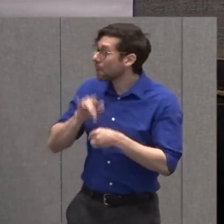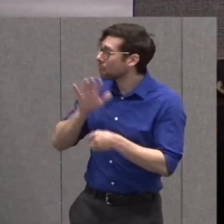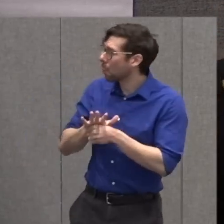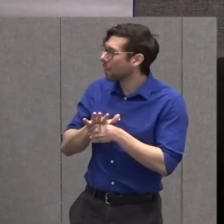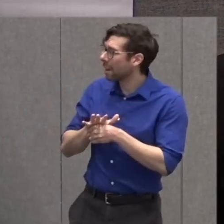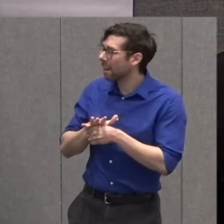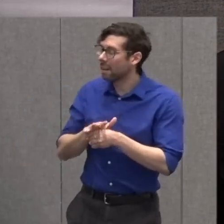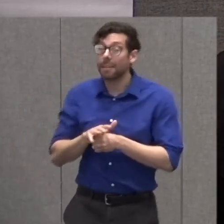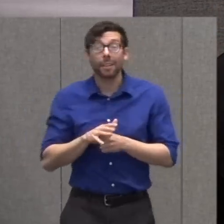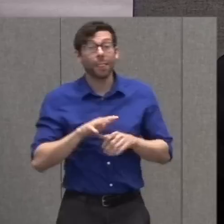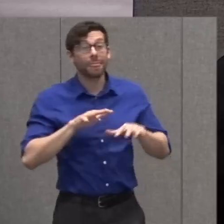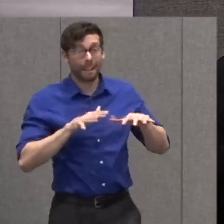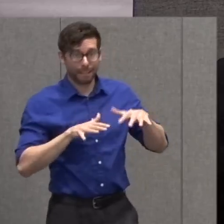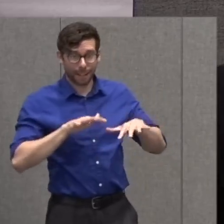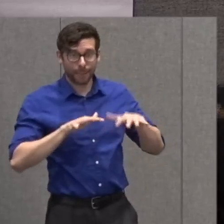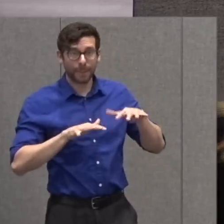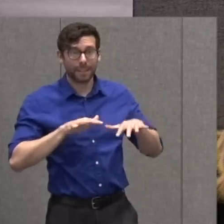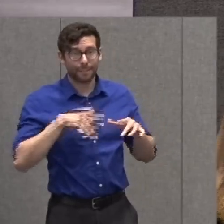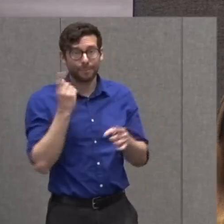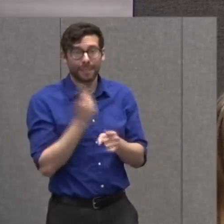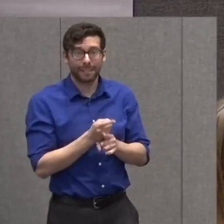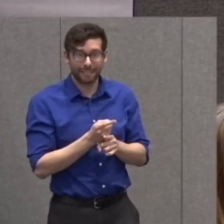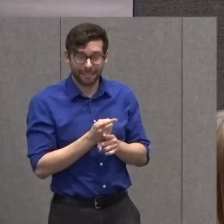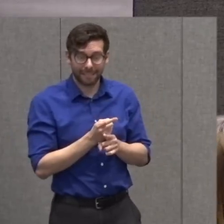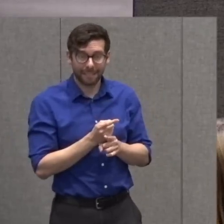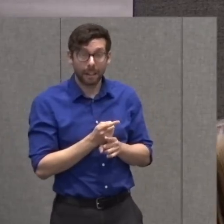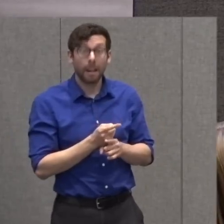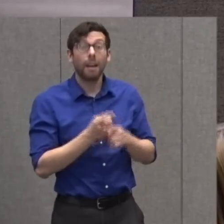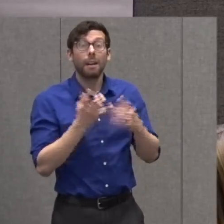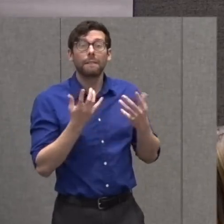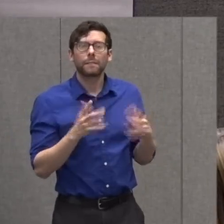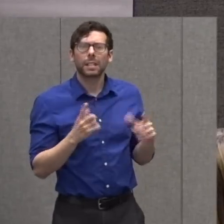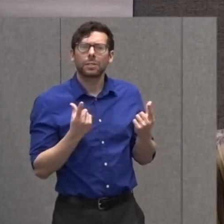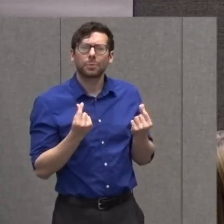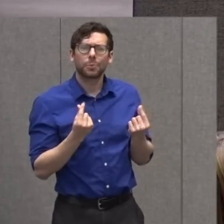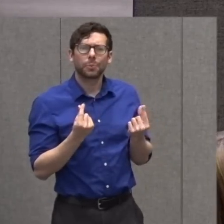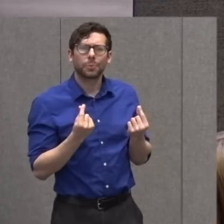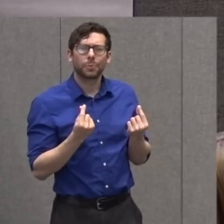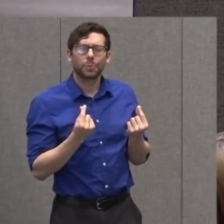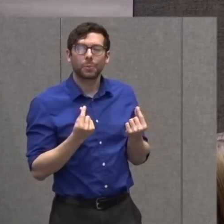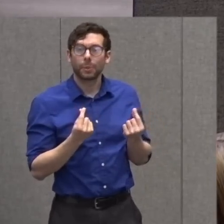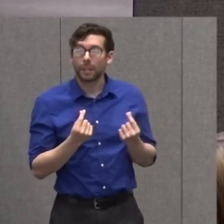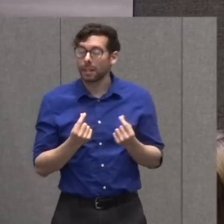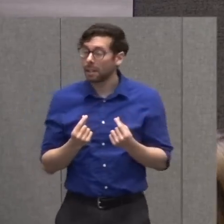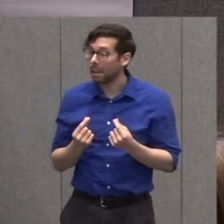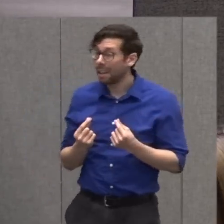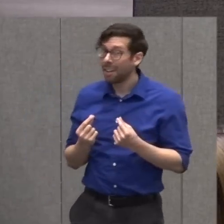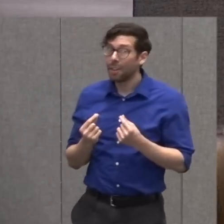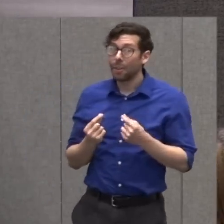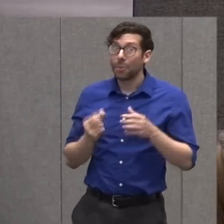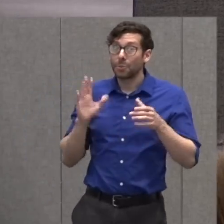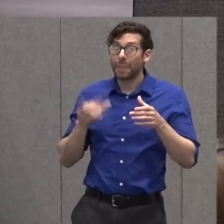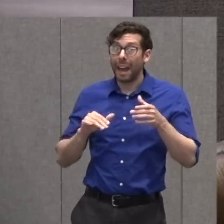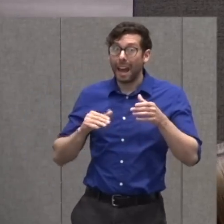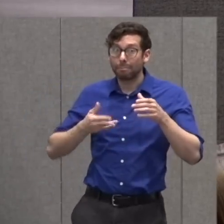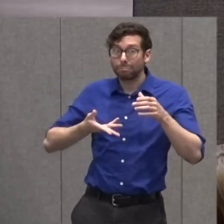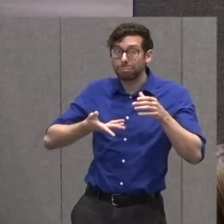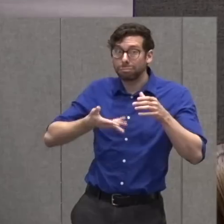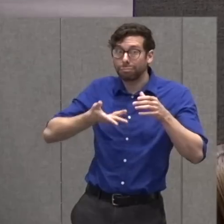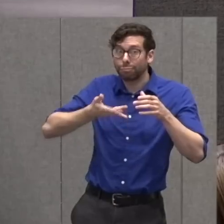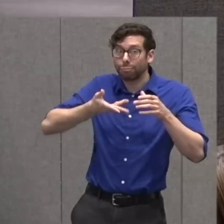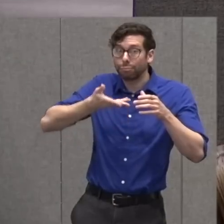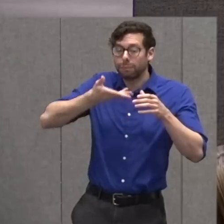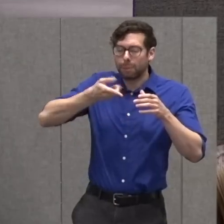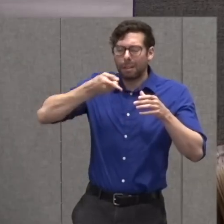liquid. And then what are they doing? Then once the bubbles pop, the gas is released and they sink to the